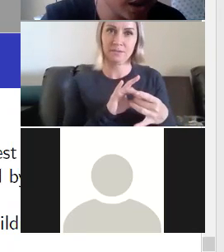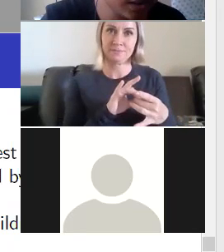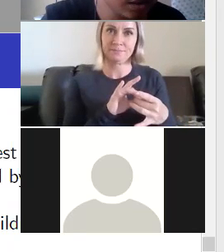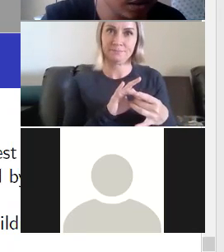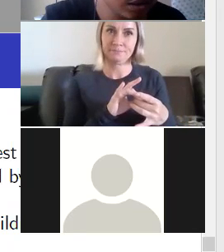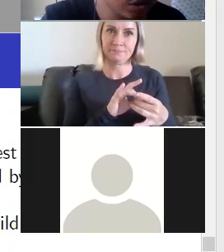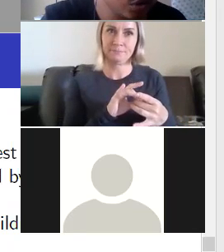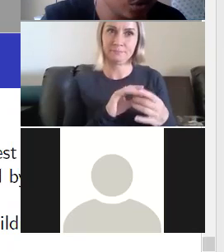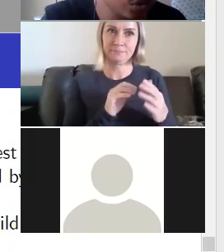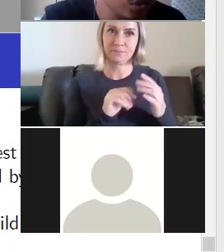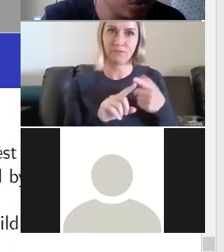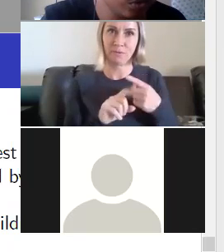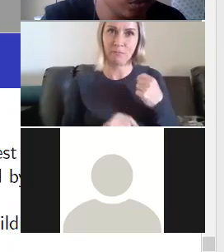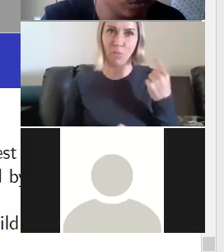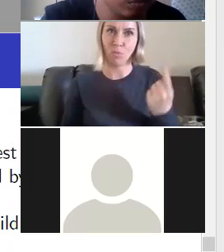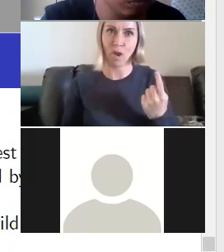from 1.